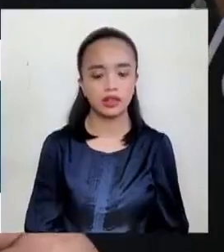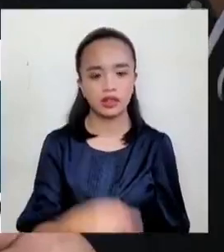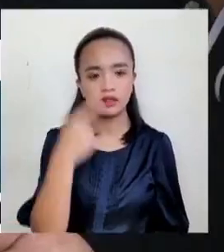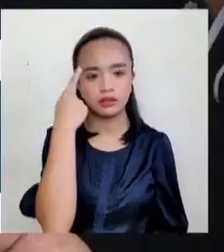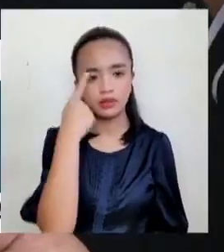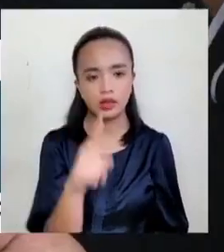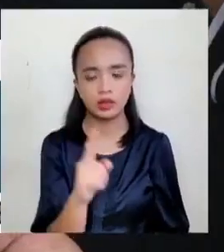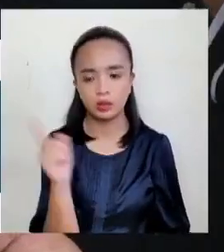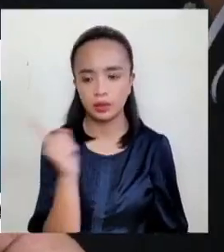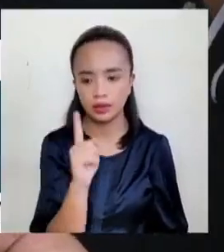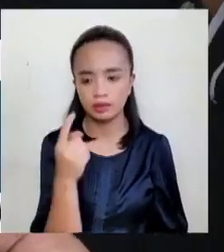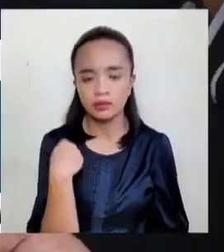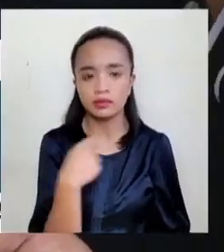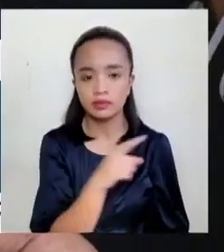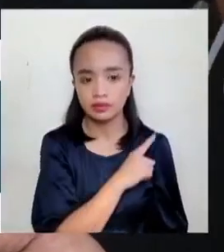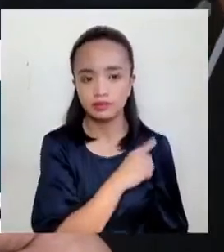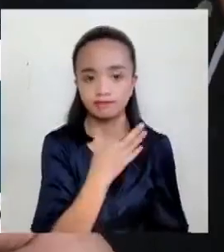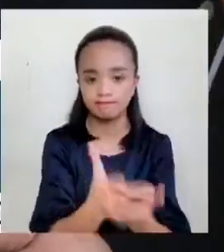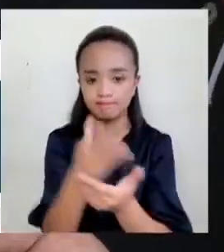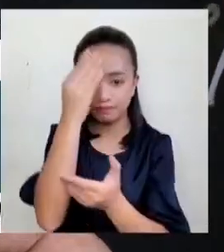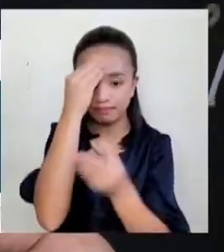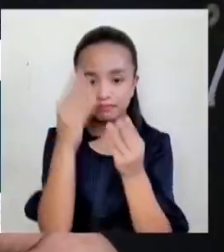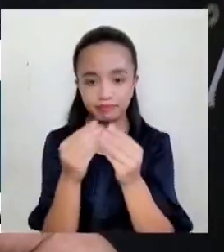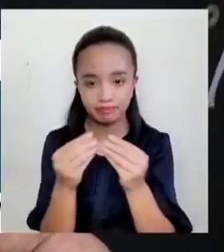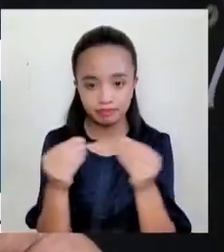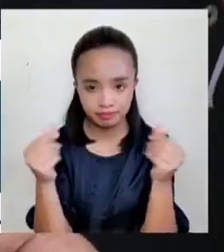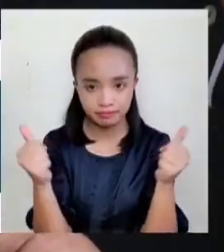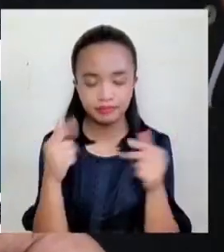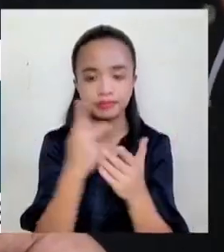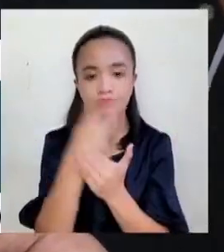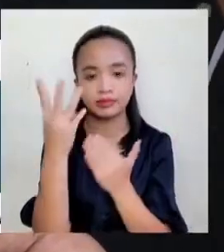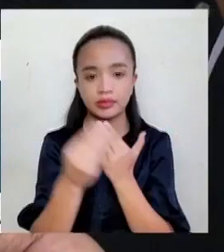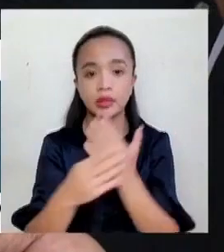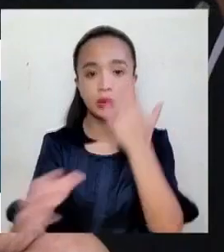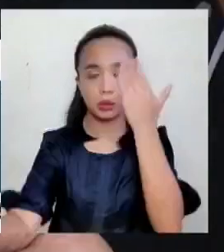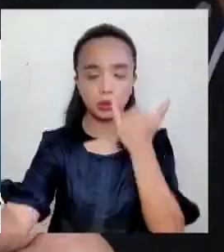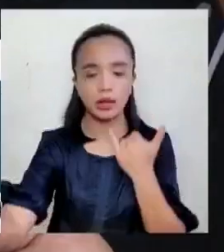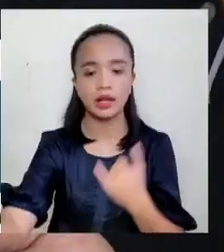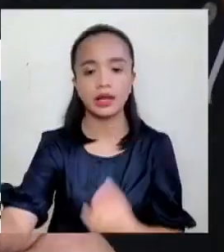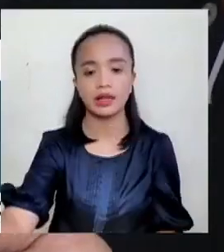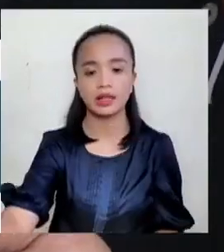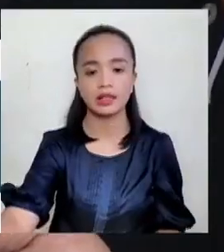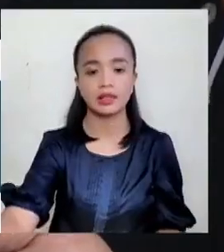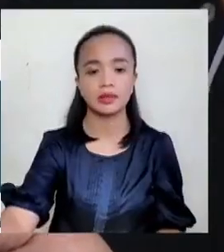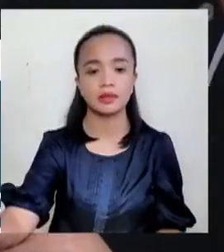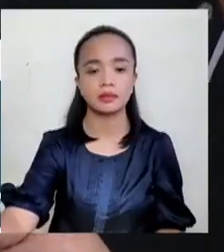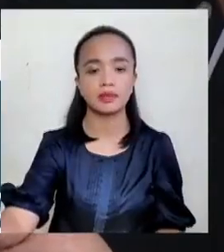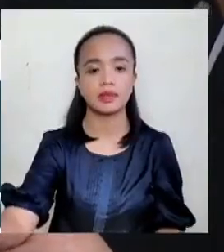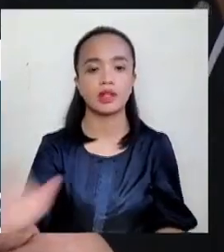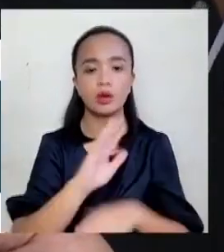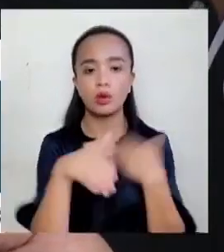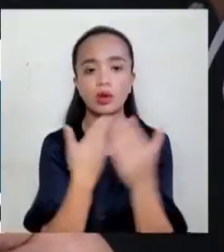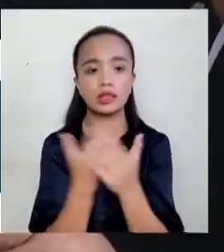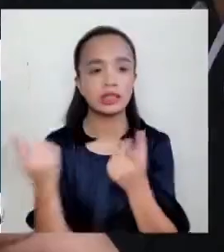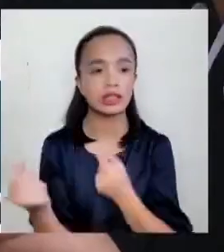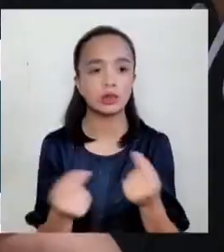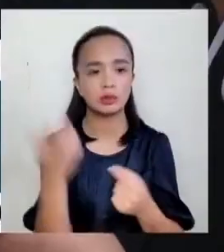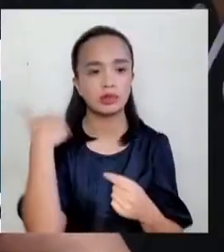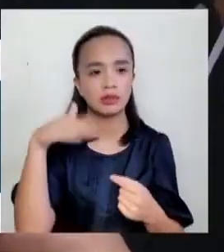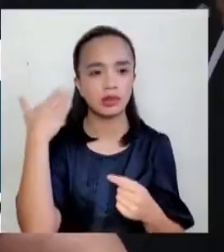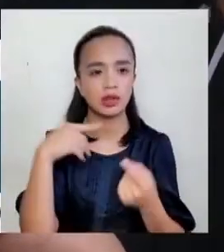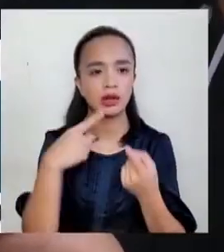part ng ating learning recovery program, dahil nakita natin na ginagawa naman natin lahat noon pero hindi